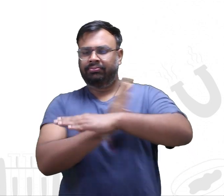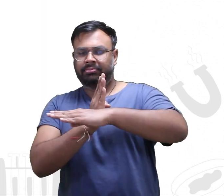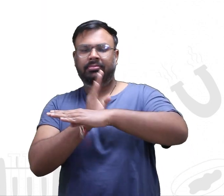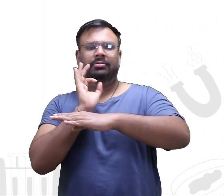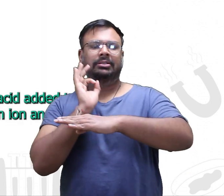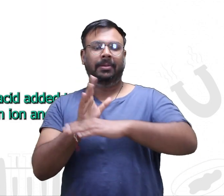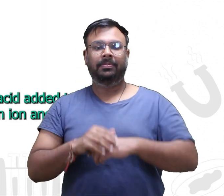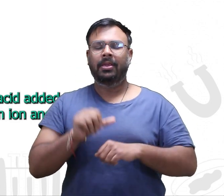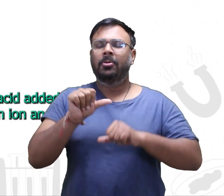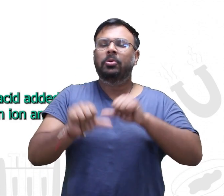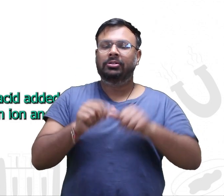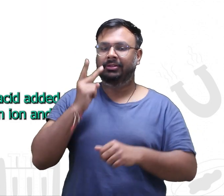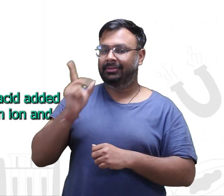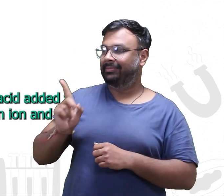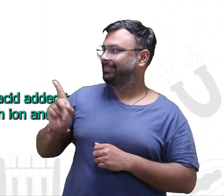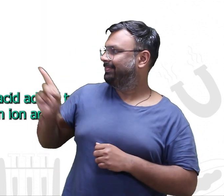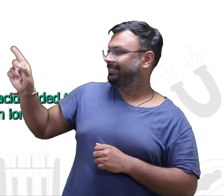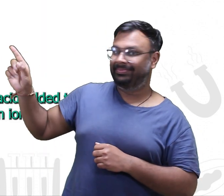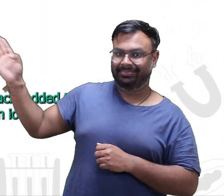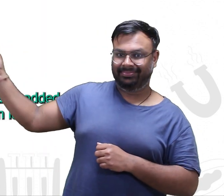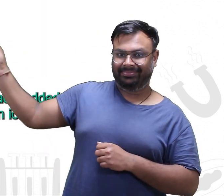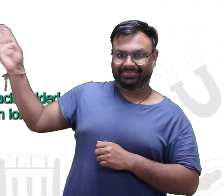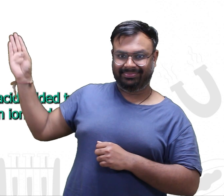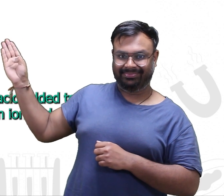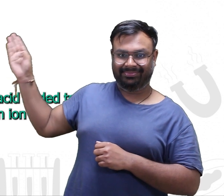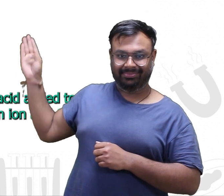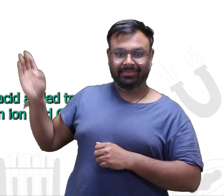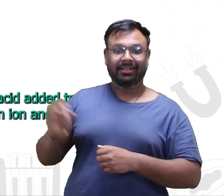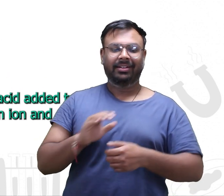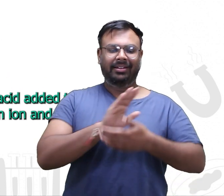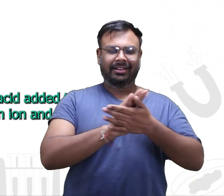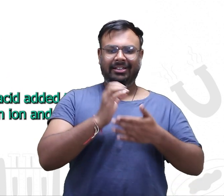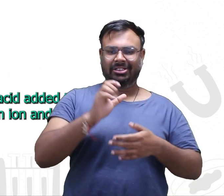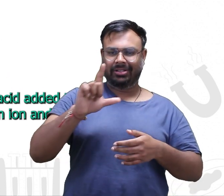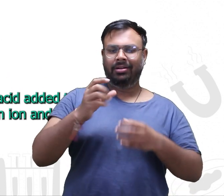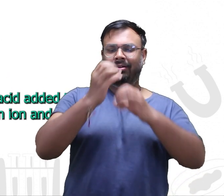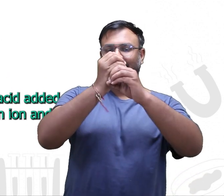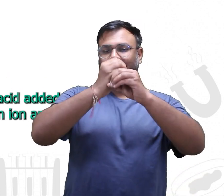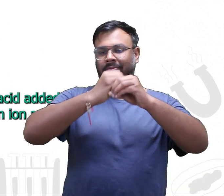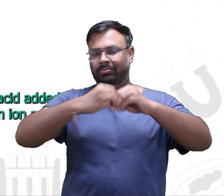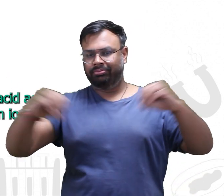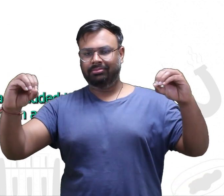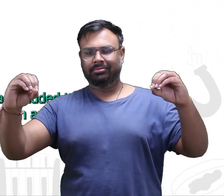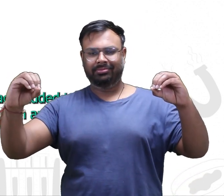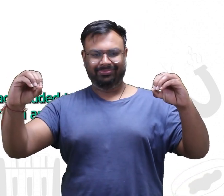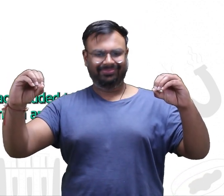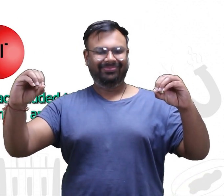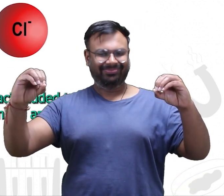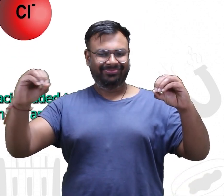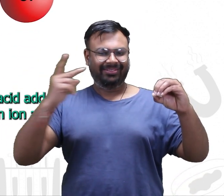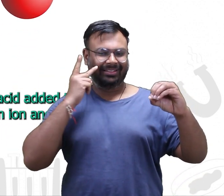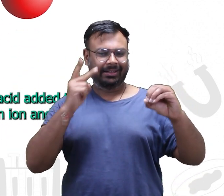them. In this case, copper oxide reacts with the hydrochloric acid added to the solution, and the